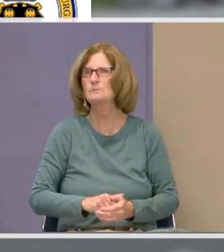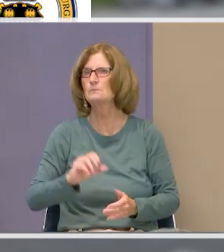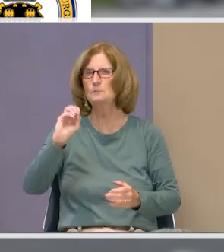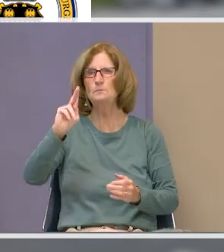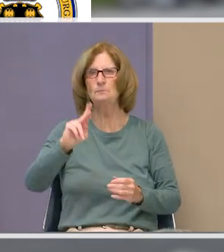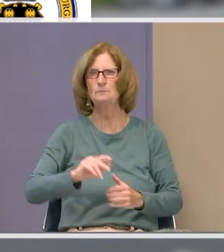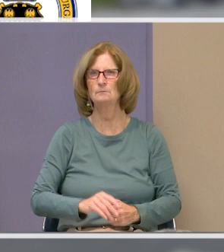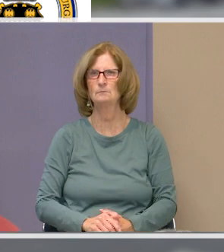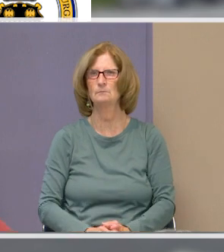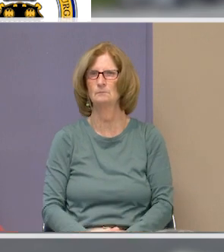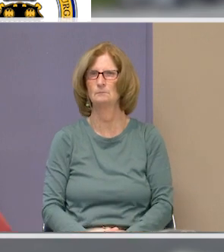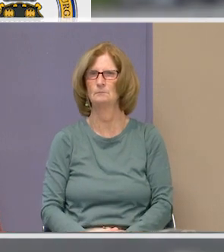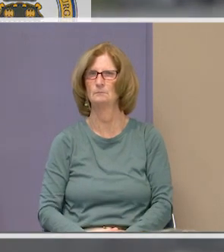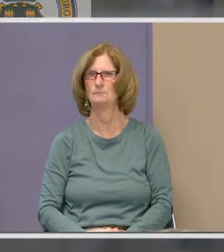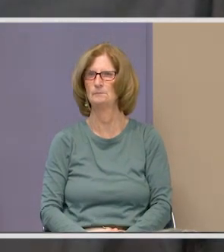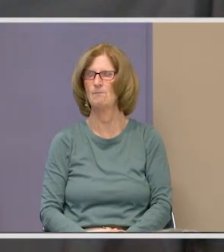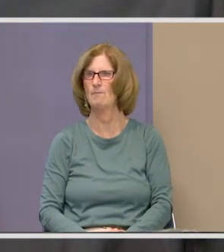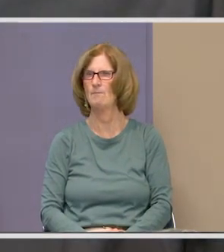right, thank you.